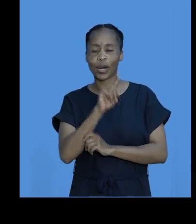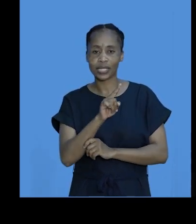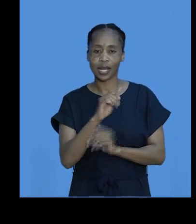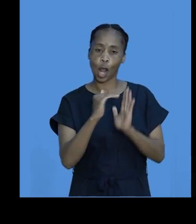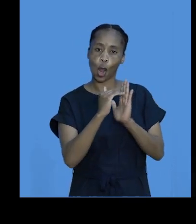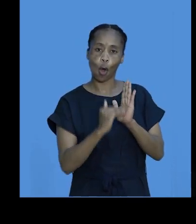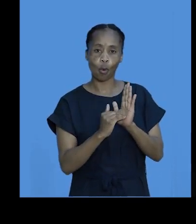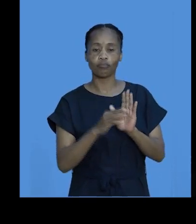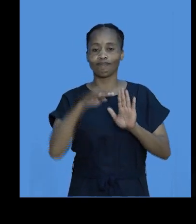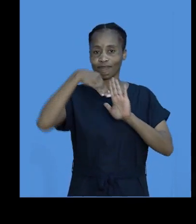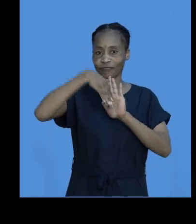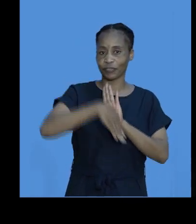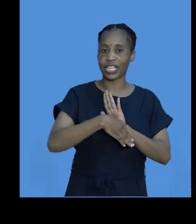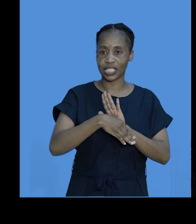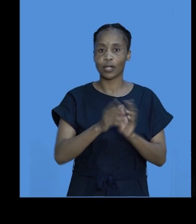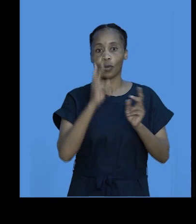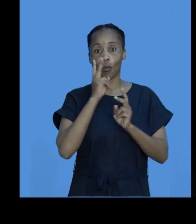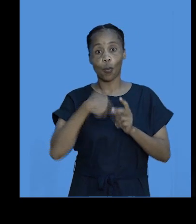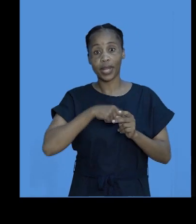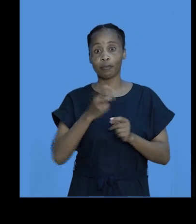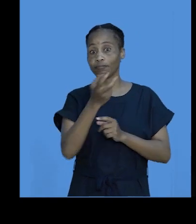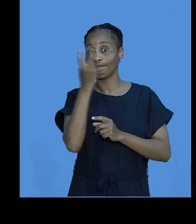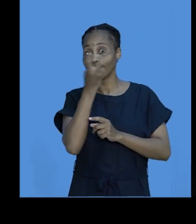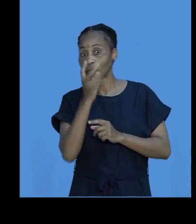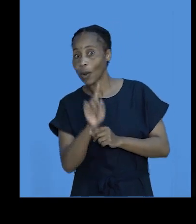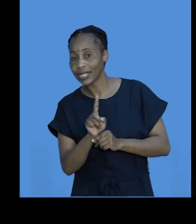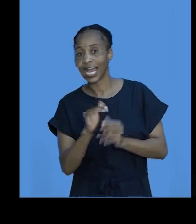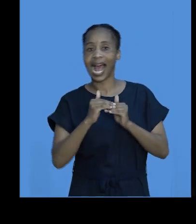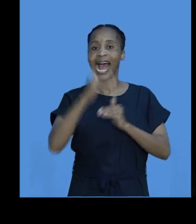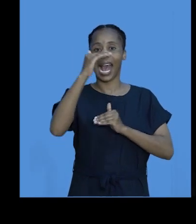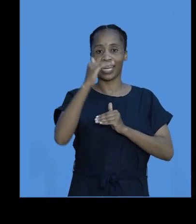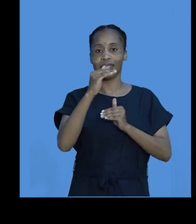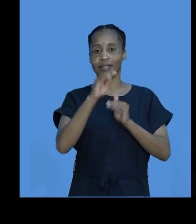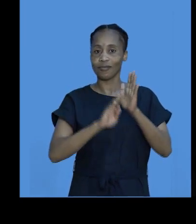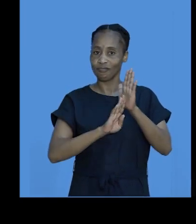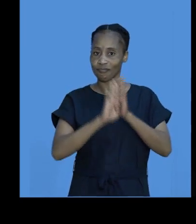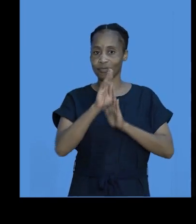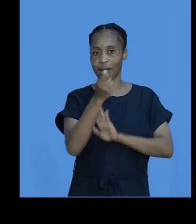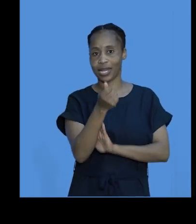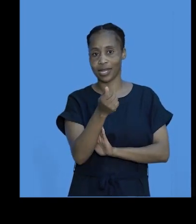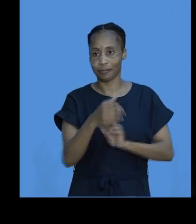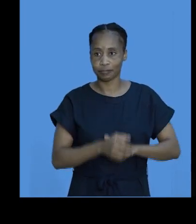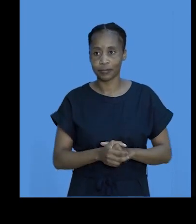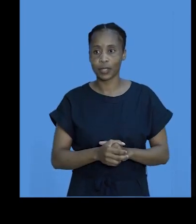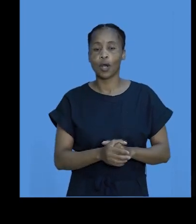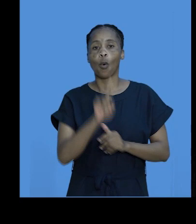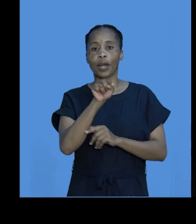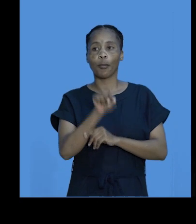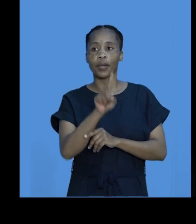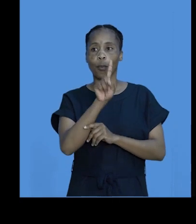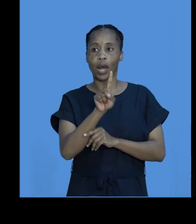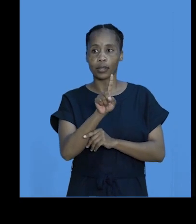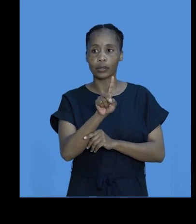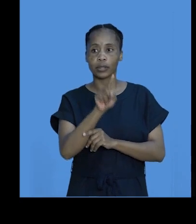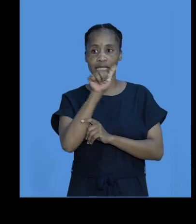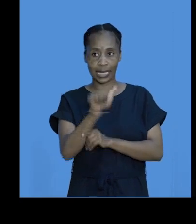inflation. We are looking for high inflation there. Don't be confused there. Let's go to 1.16.